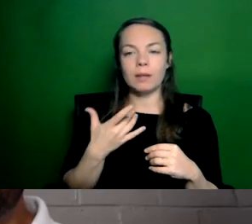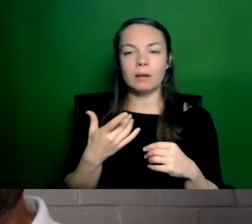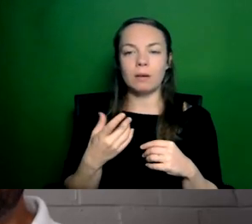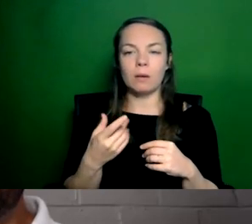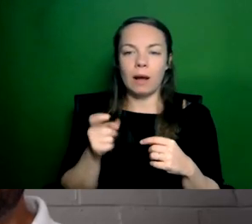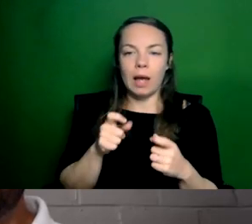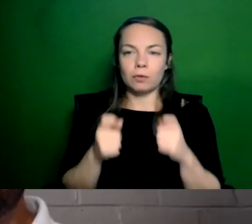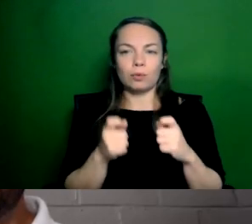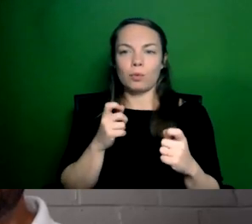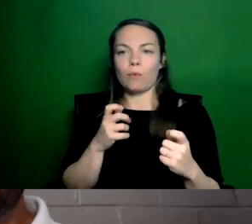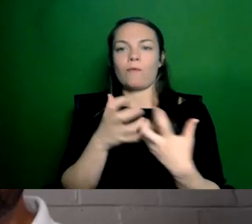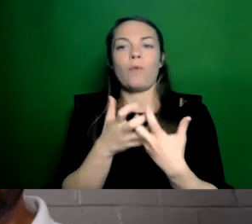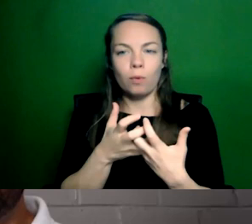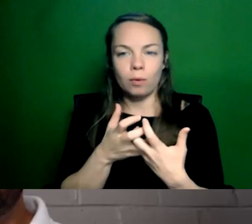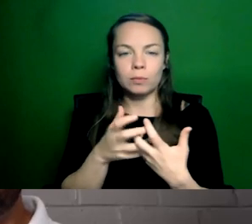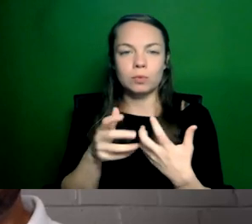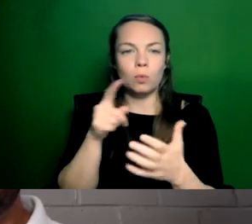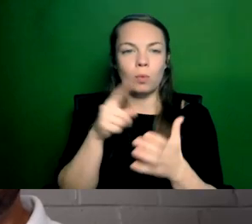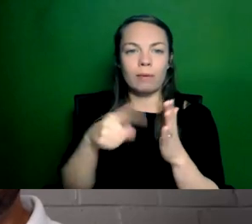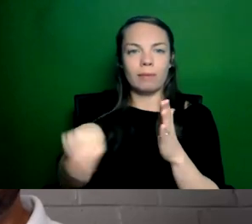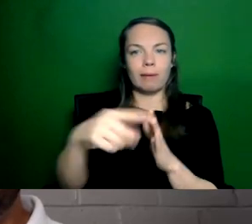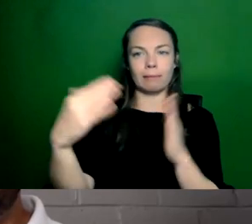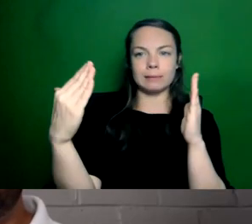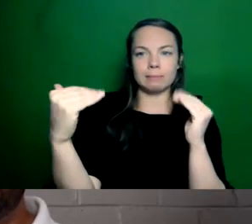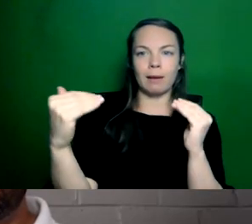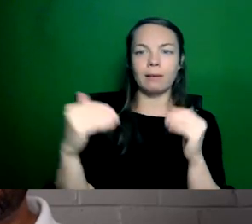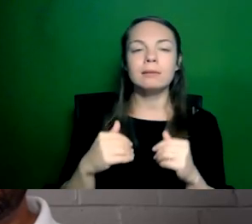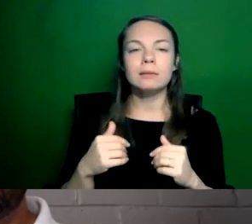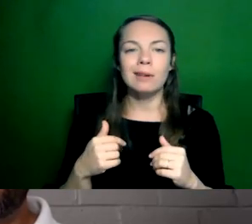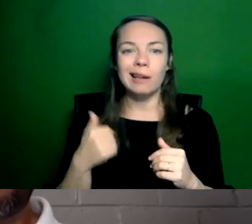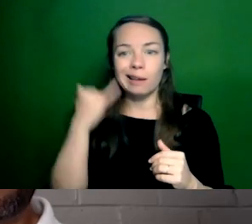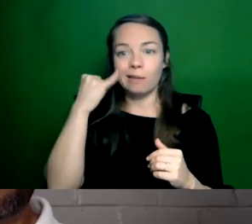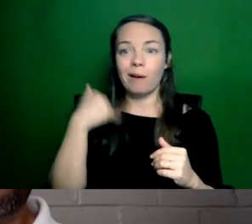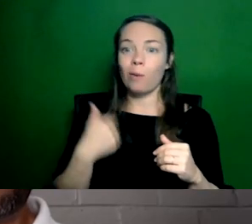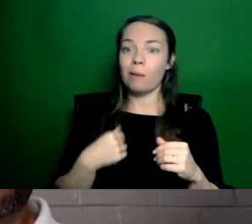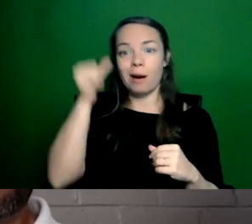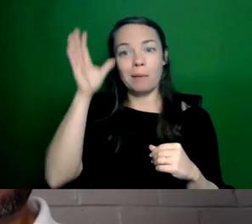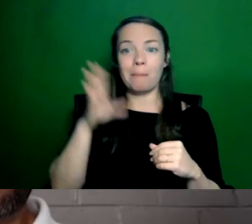or for our male membership card, required to cause harm to others.